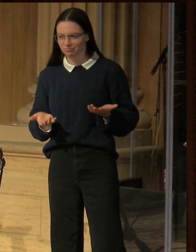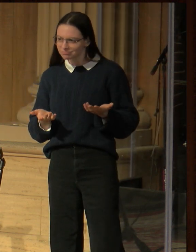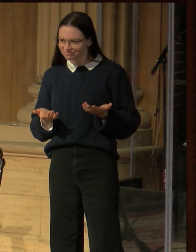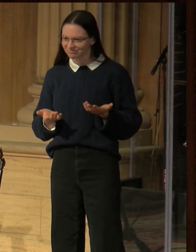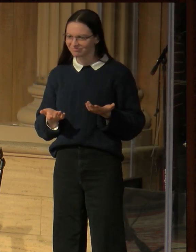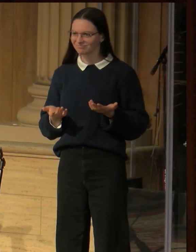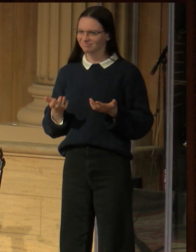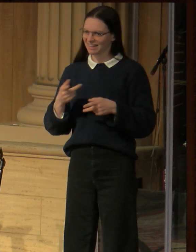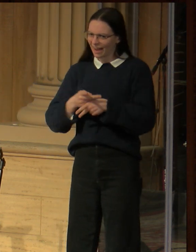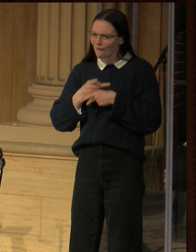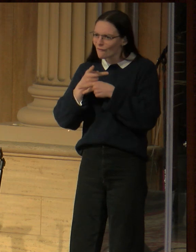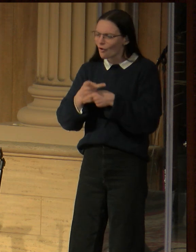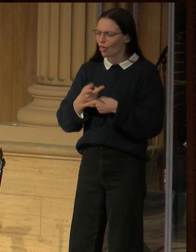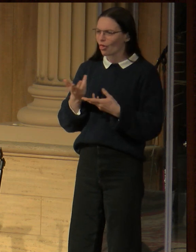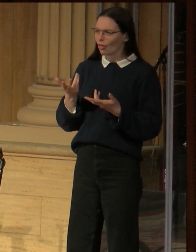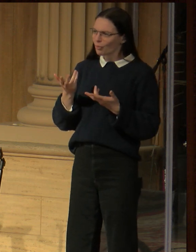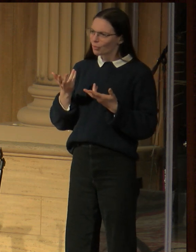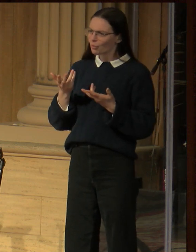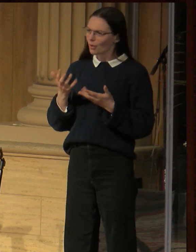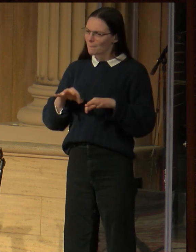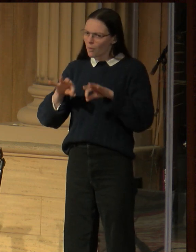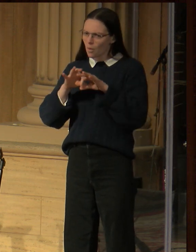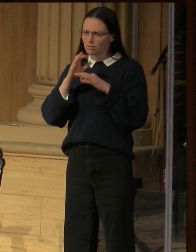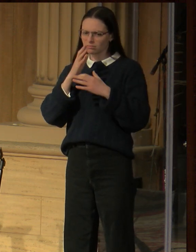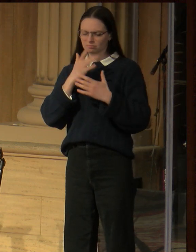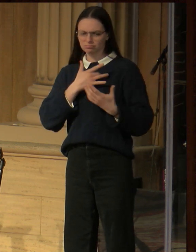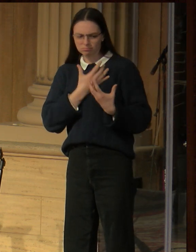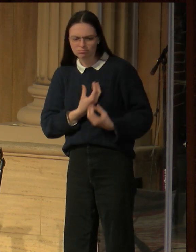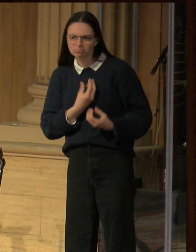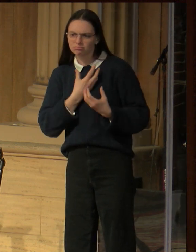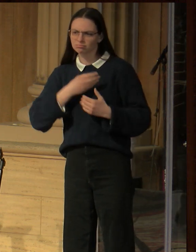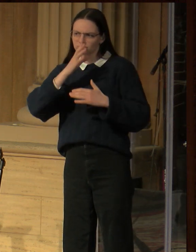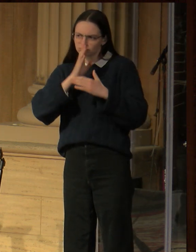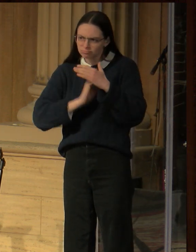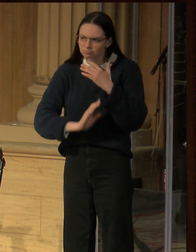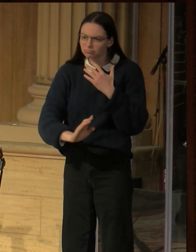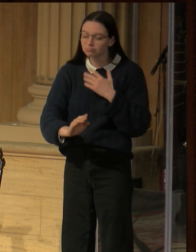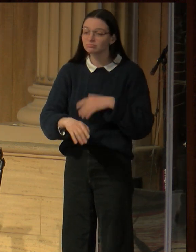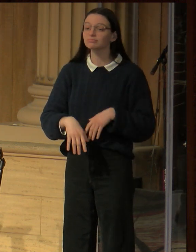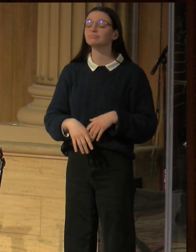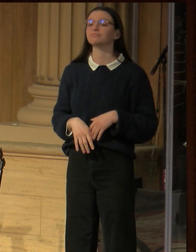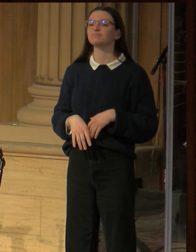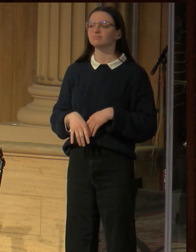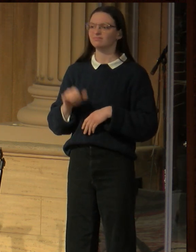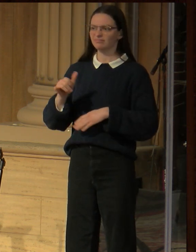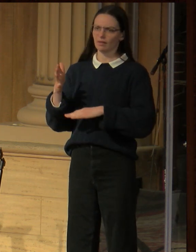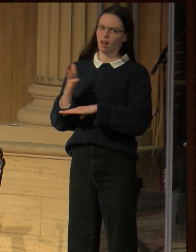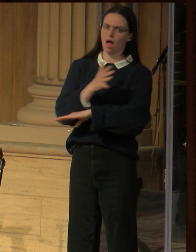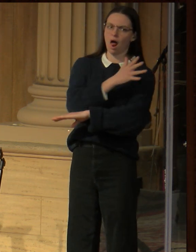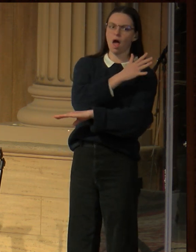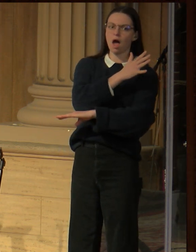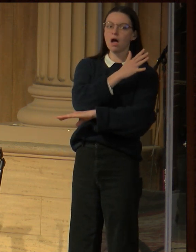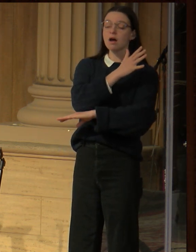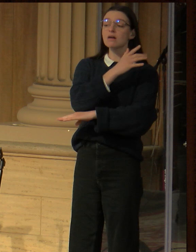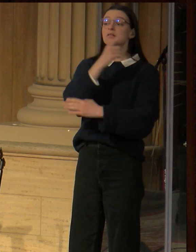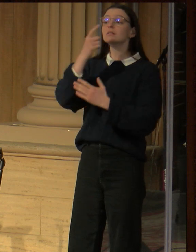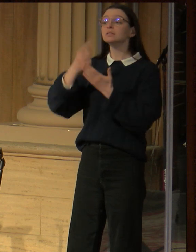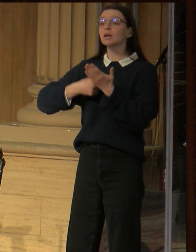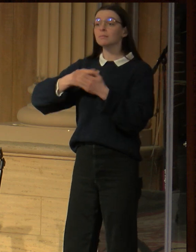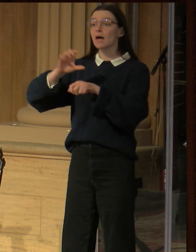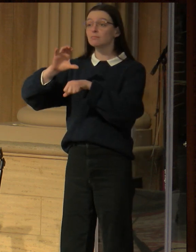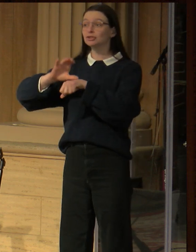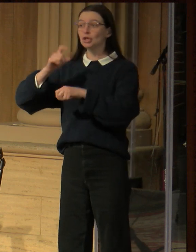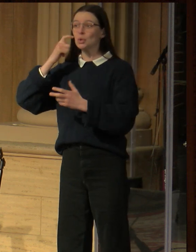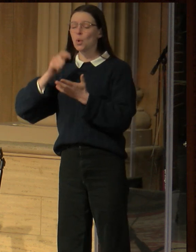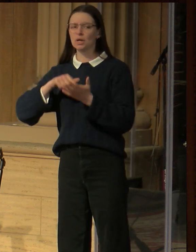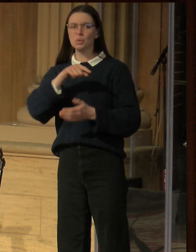So we have to be careful of that extreme. And then what's happened is some church leaders in some places have looked at that kind of coldness that they see